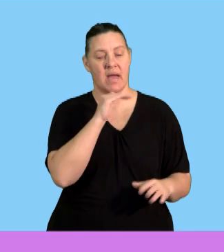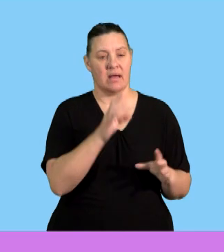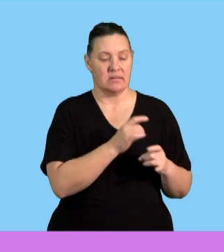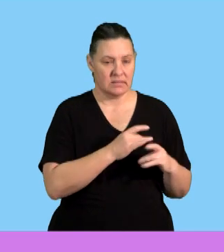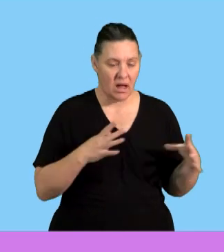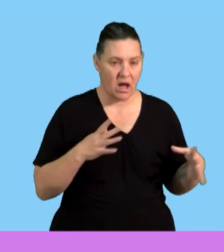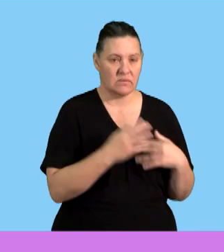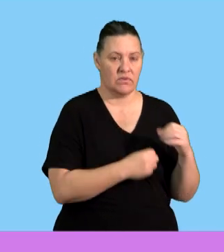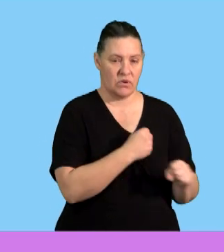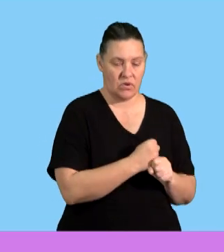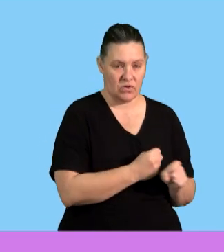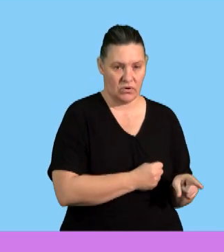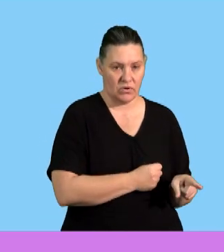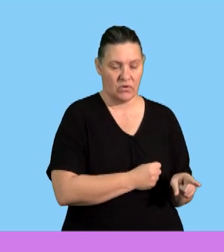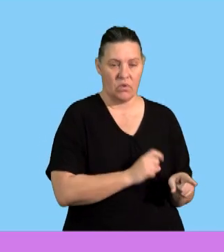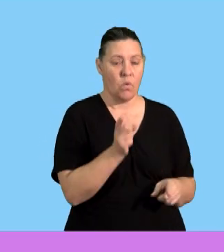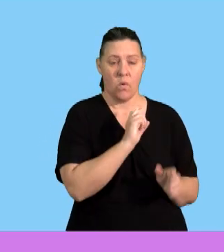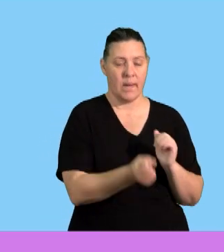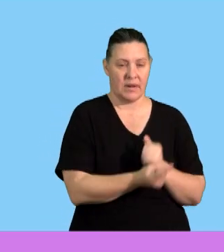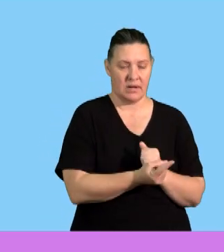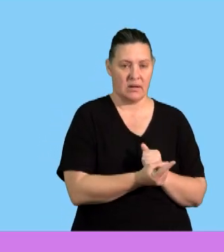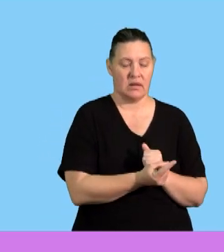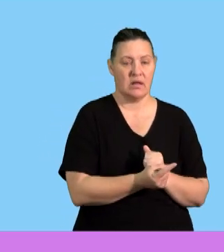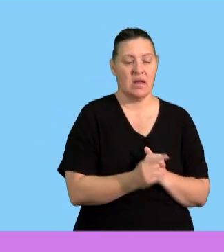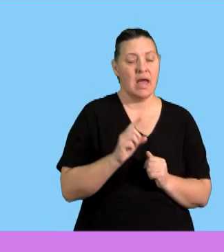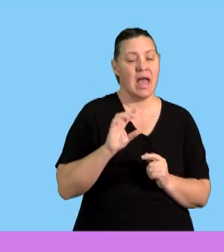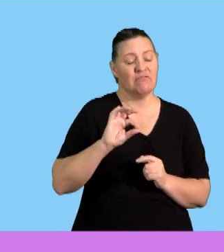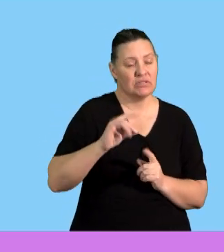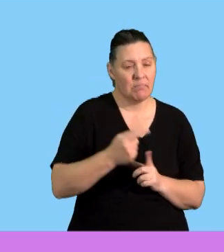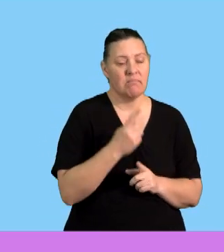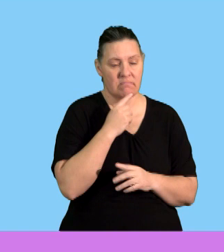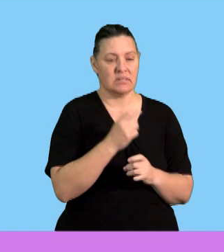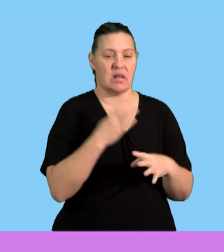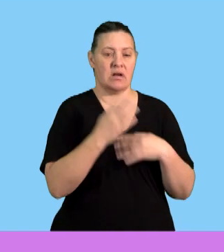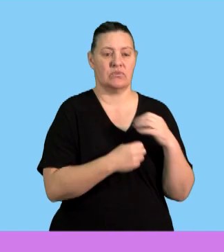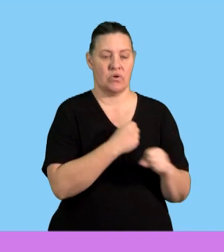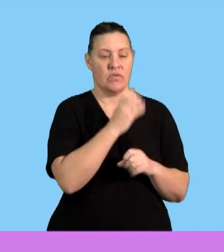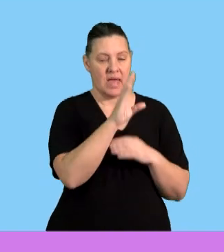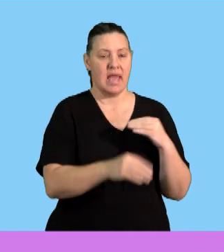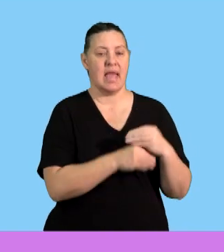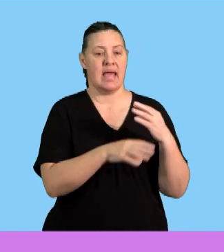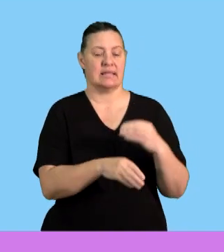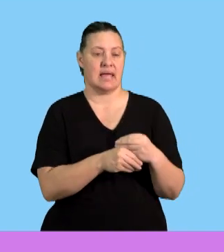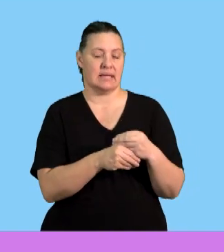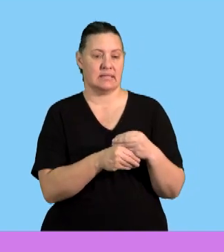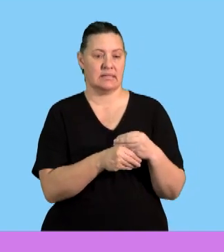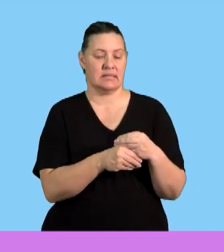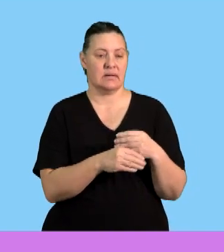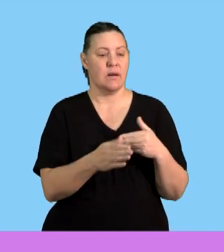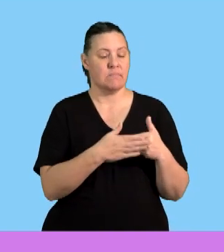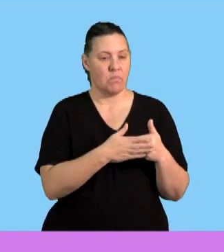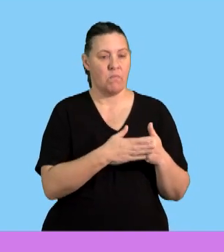at the start of the year. Now what happens? Every time at the end of the year, they add